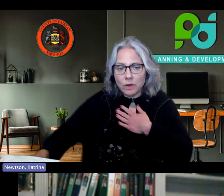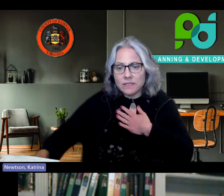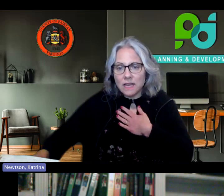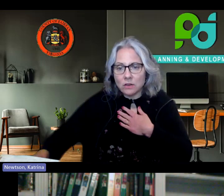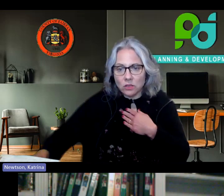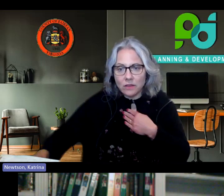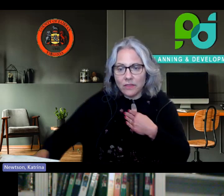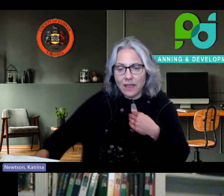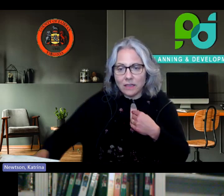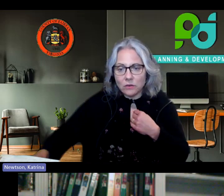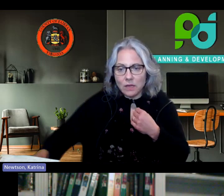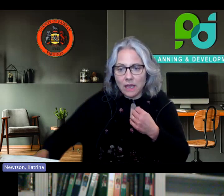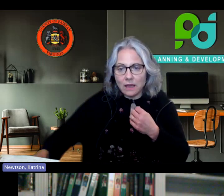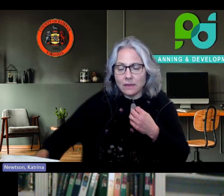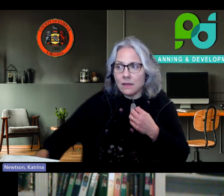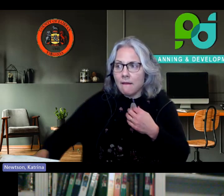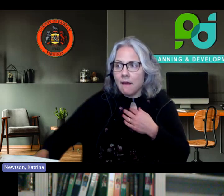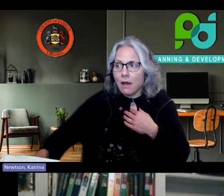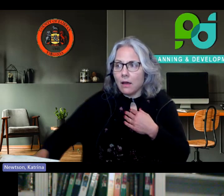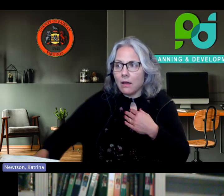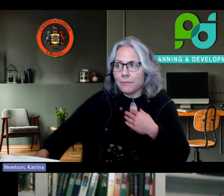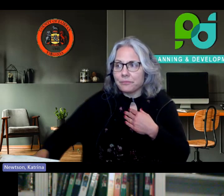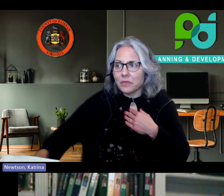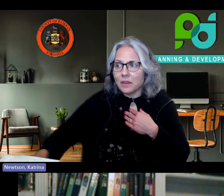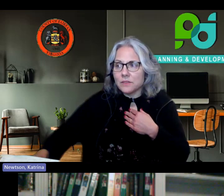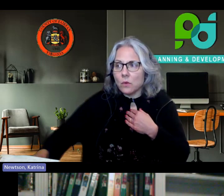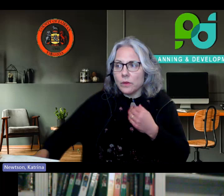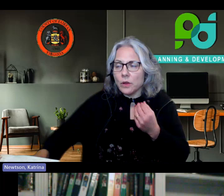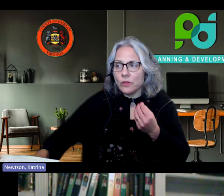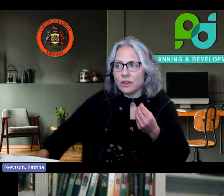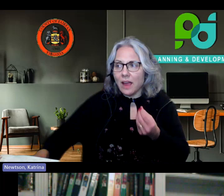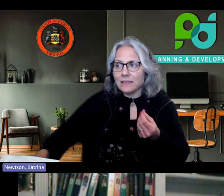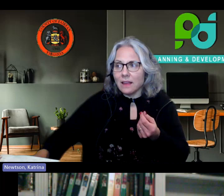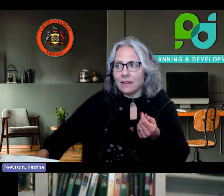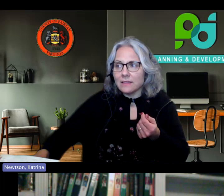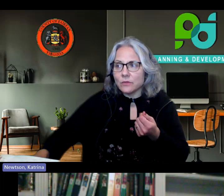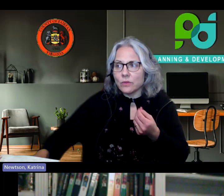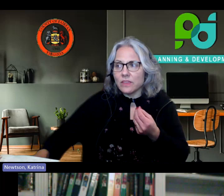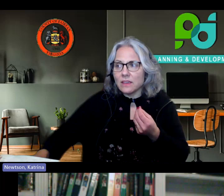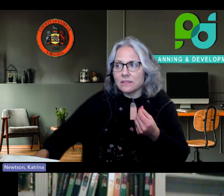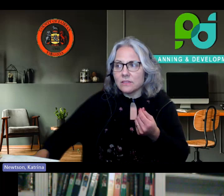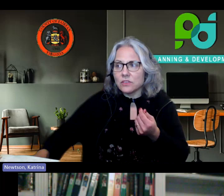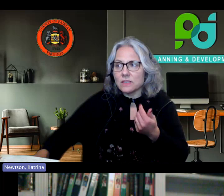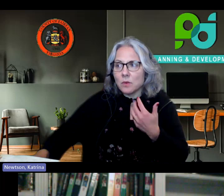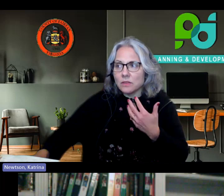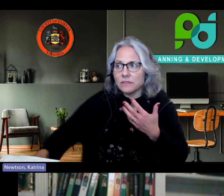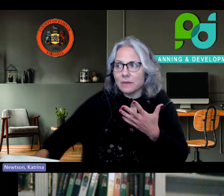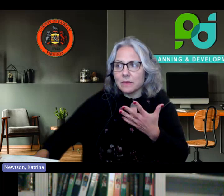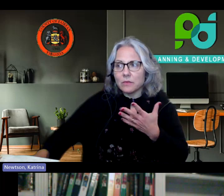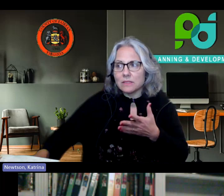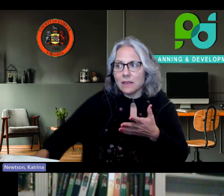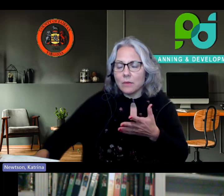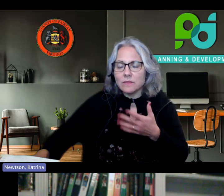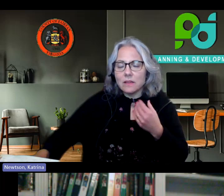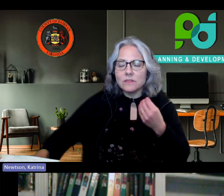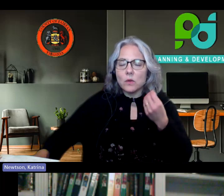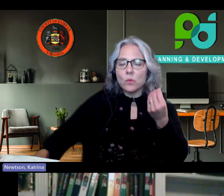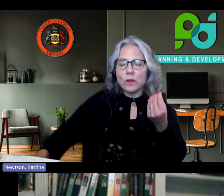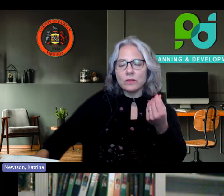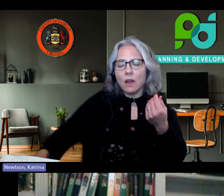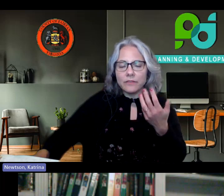if you want to take a look at that, you can. So, there are guidelines for things such as multifamily